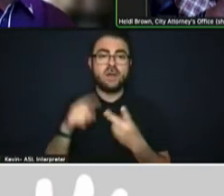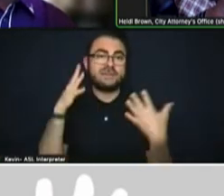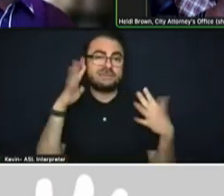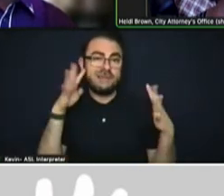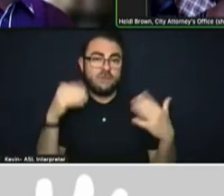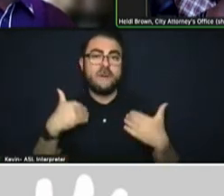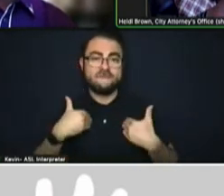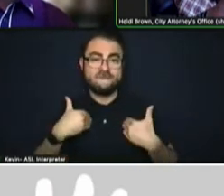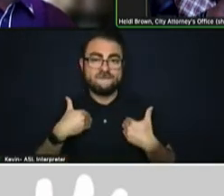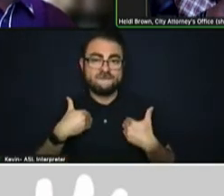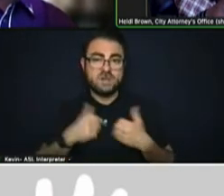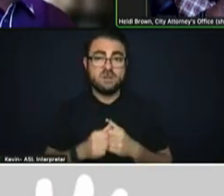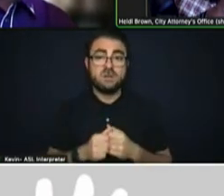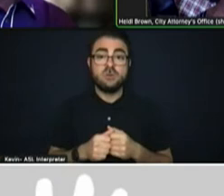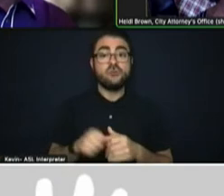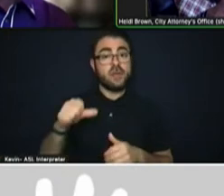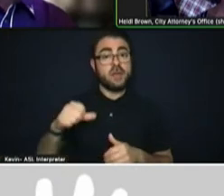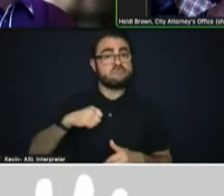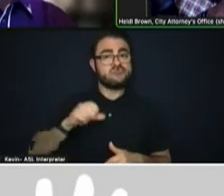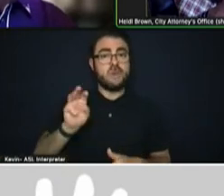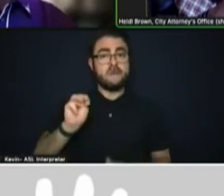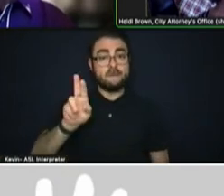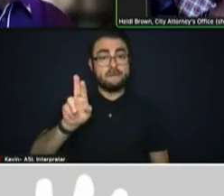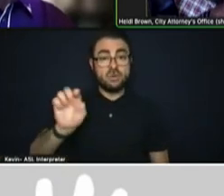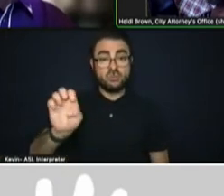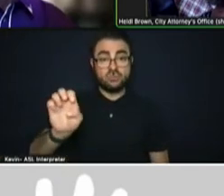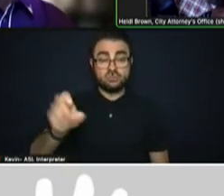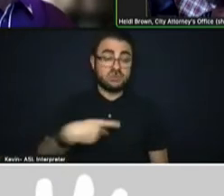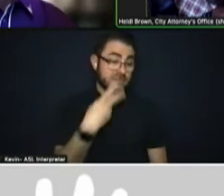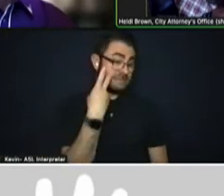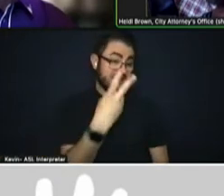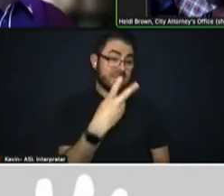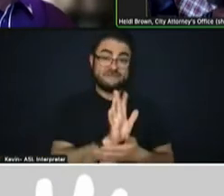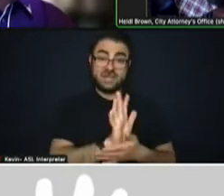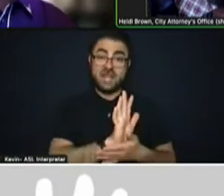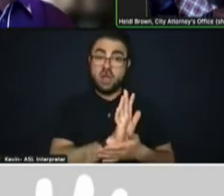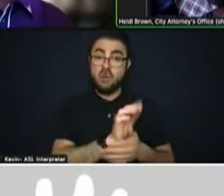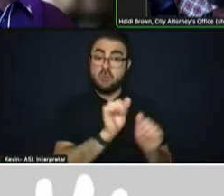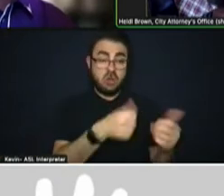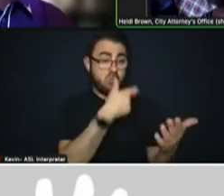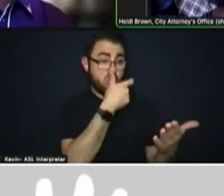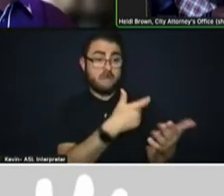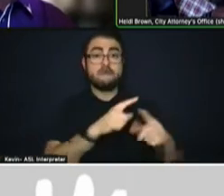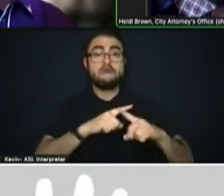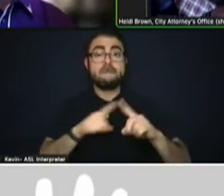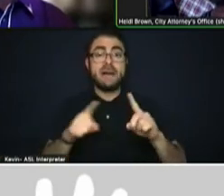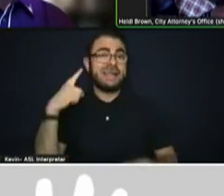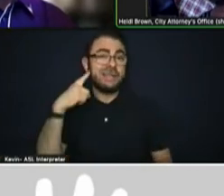they can be muted so that you'll still see the audio, but you won't hear the,